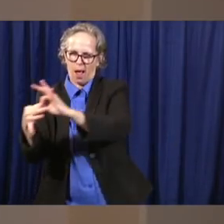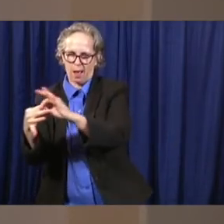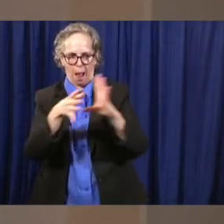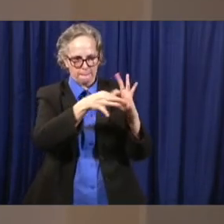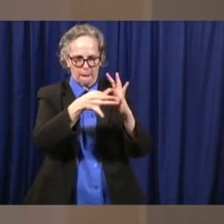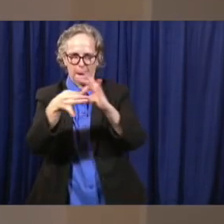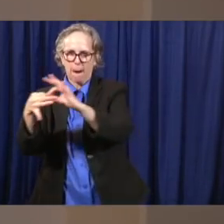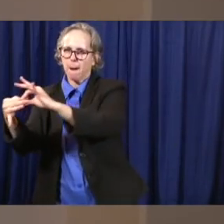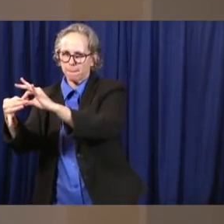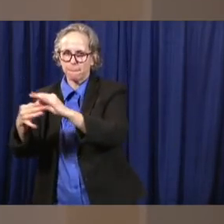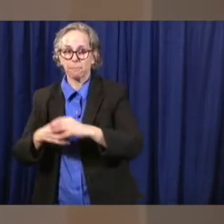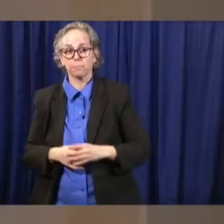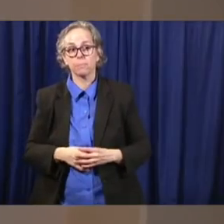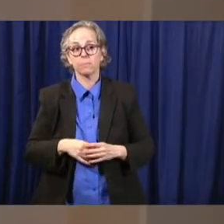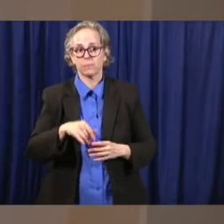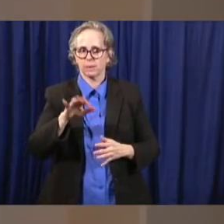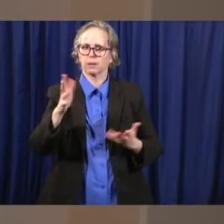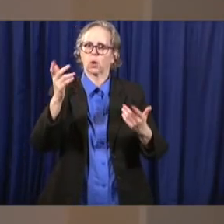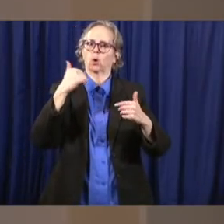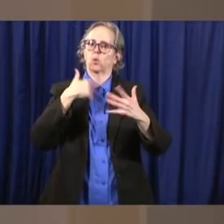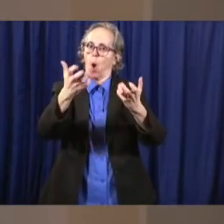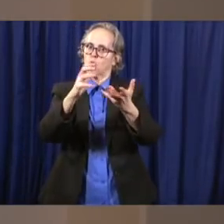fronts.